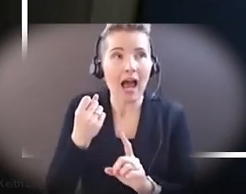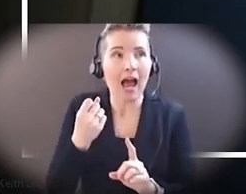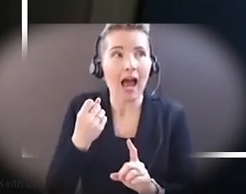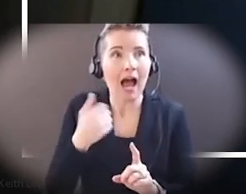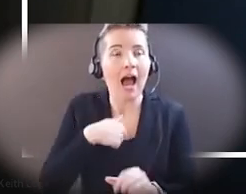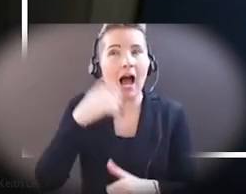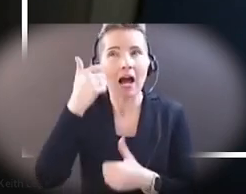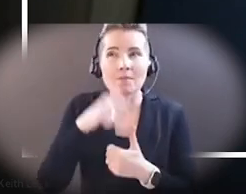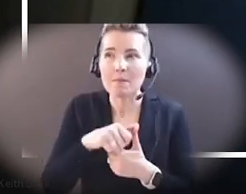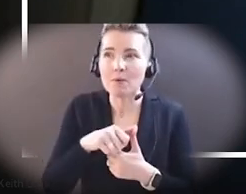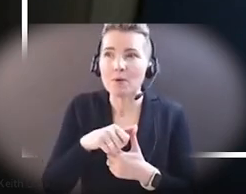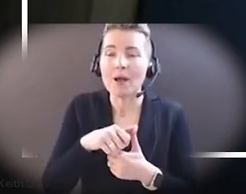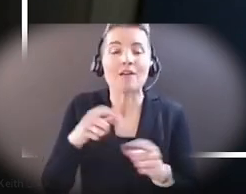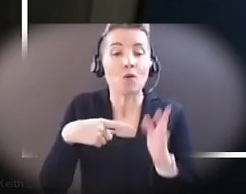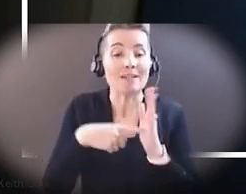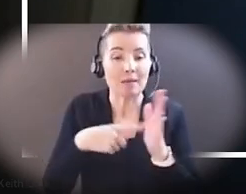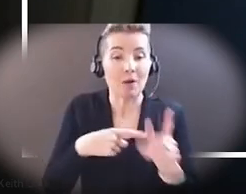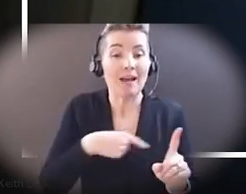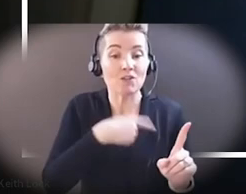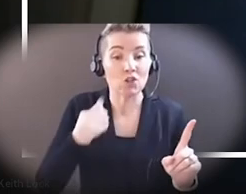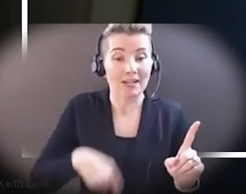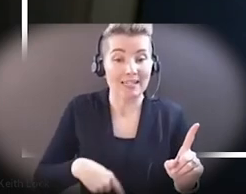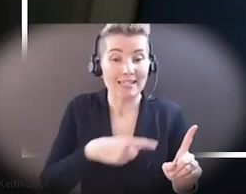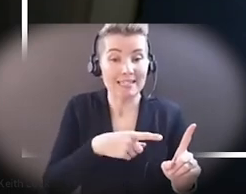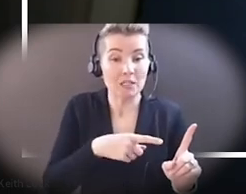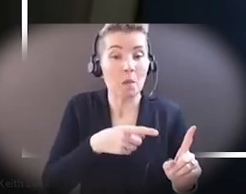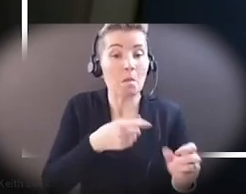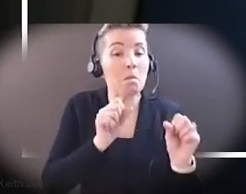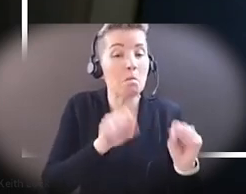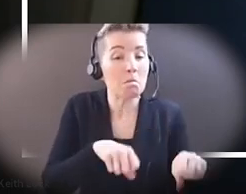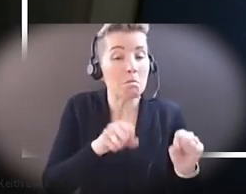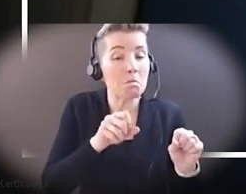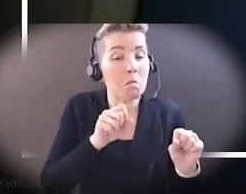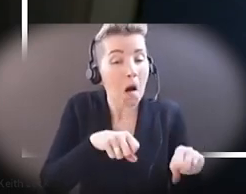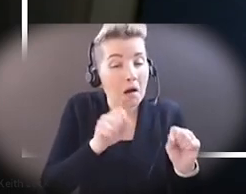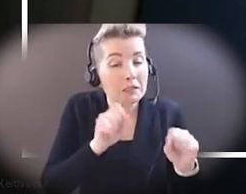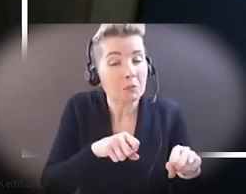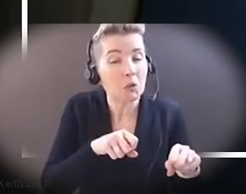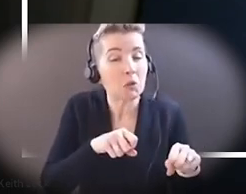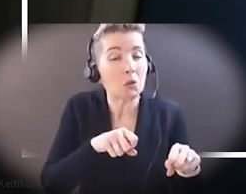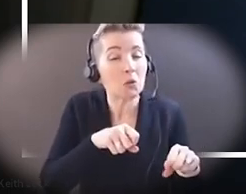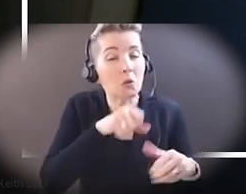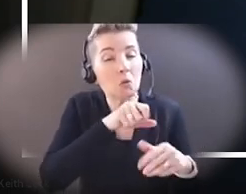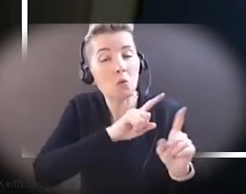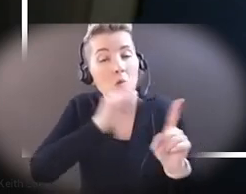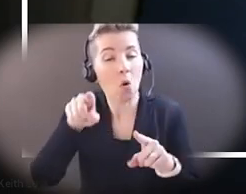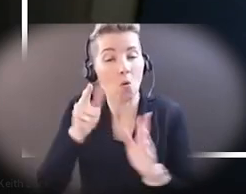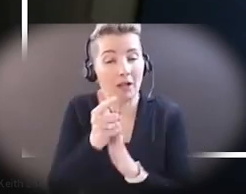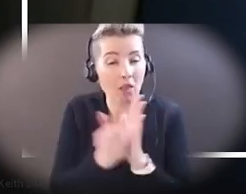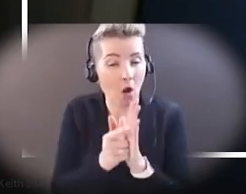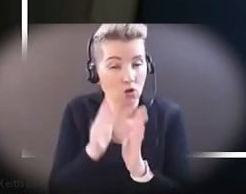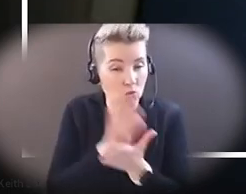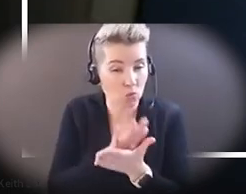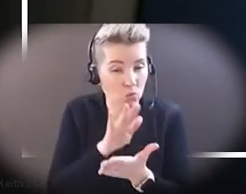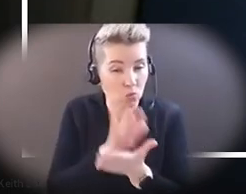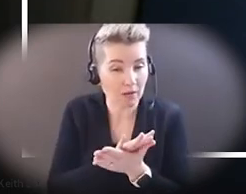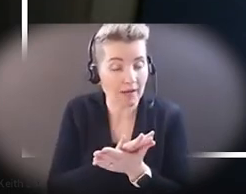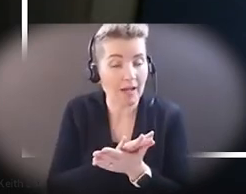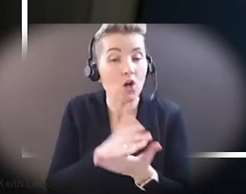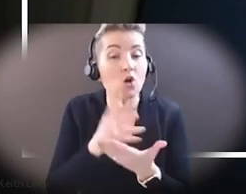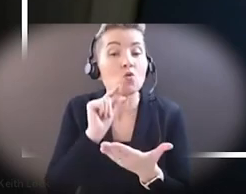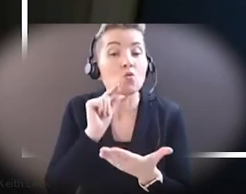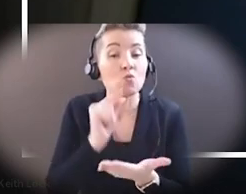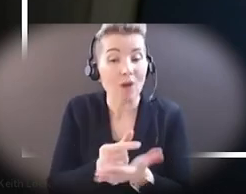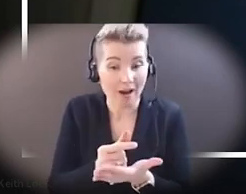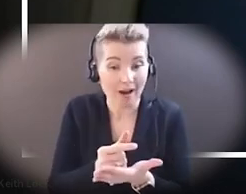if you're a Chinese, you might get into law school. Okay, you get into law school, you get your law degree, but you have